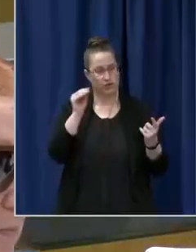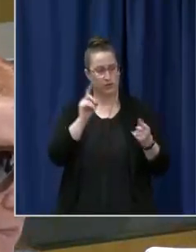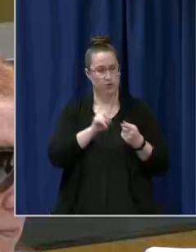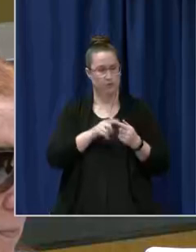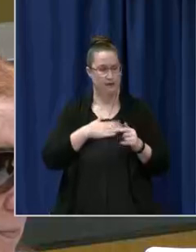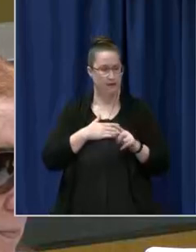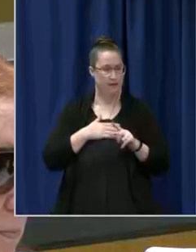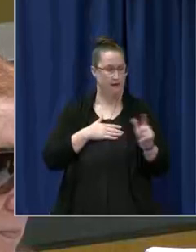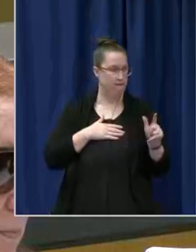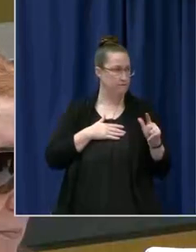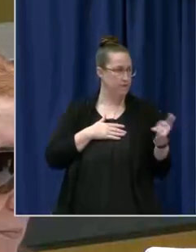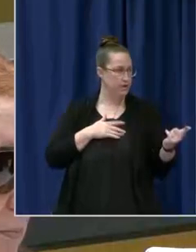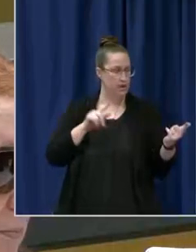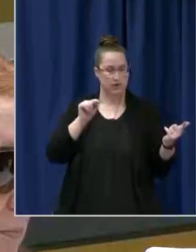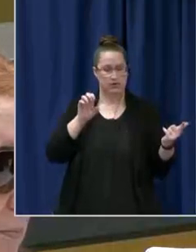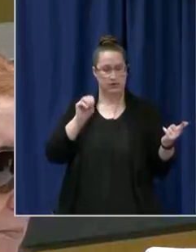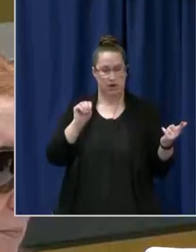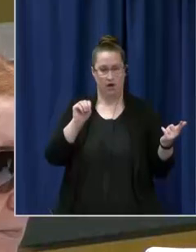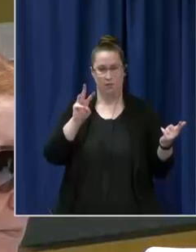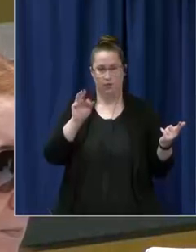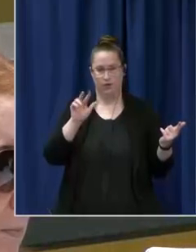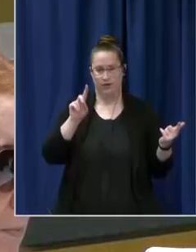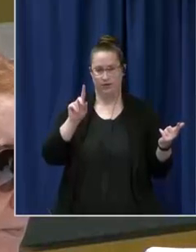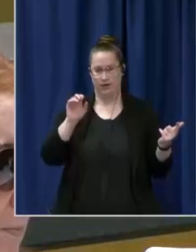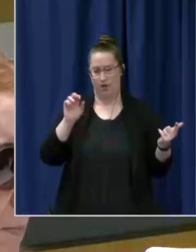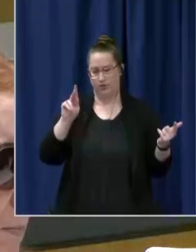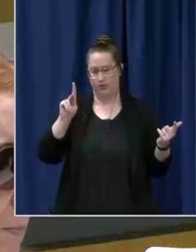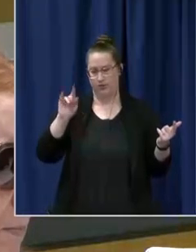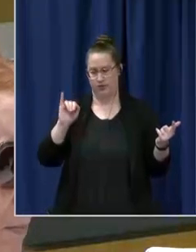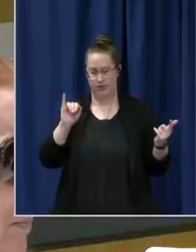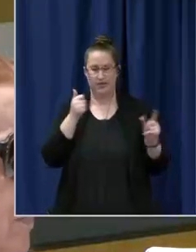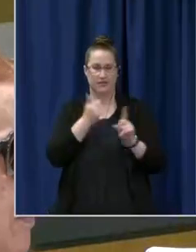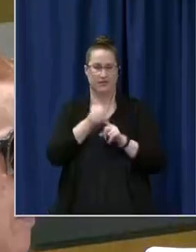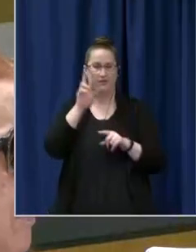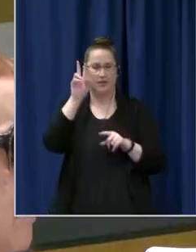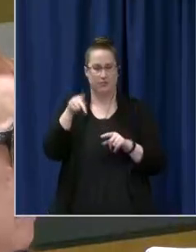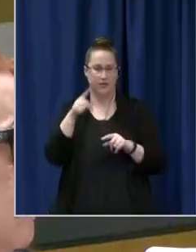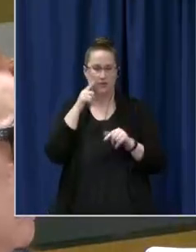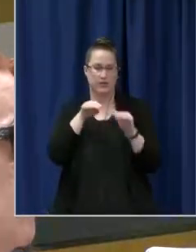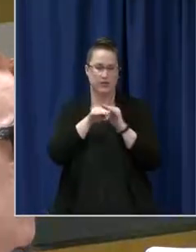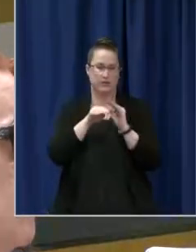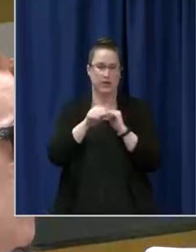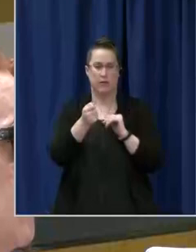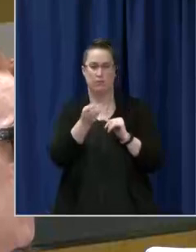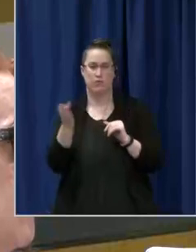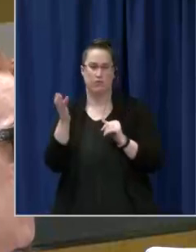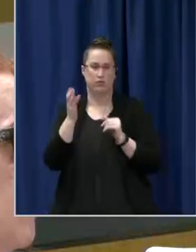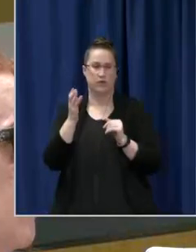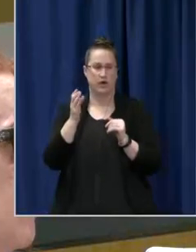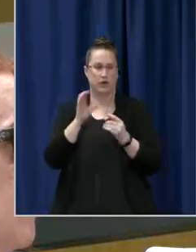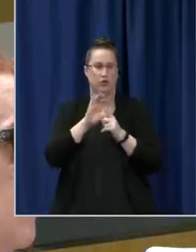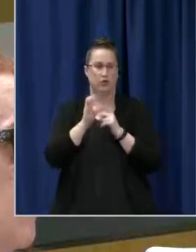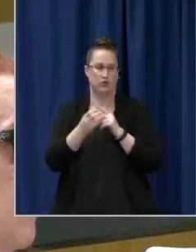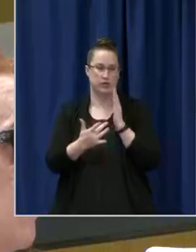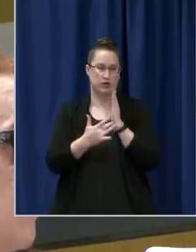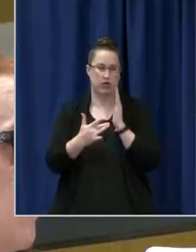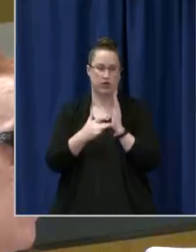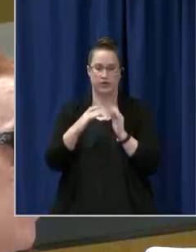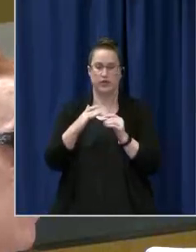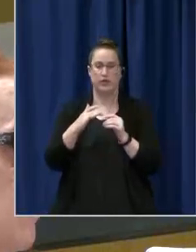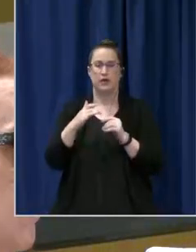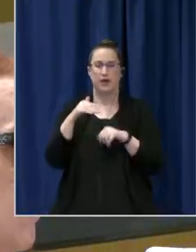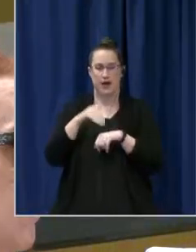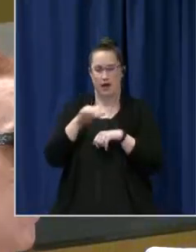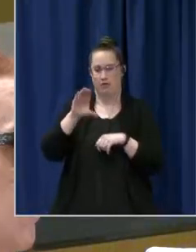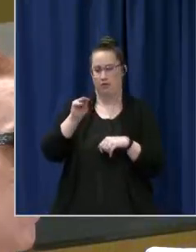left, Tom Ludkowski, who's Vice President for Accessibility and Multicultural Technology at Comcast, who